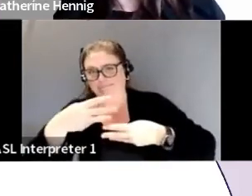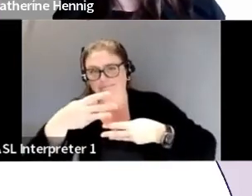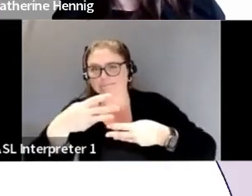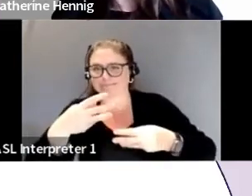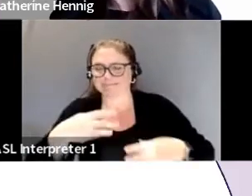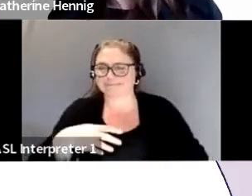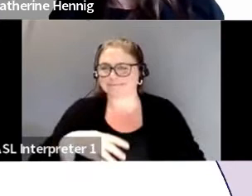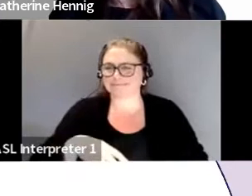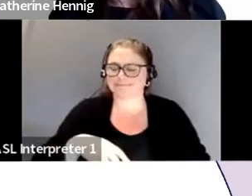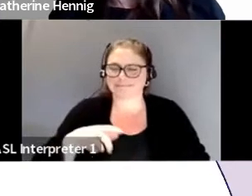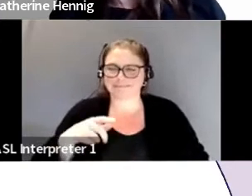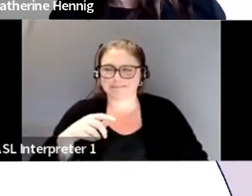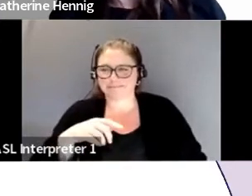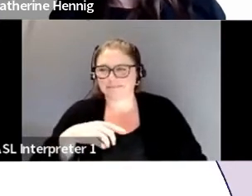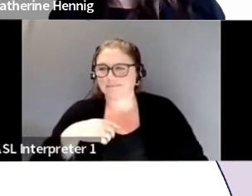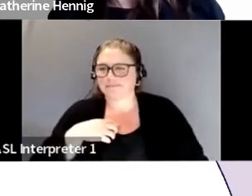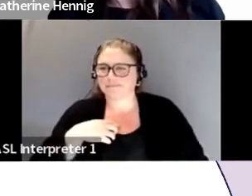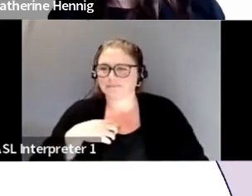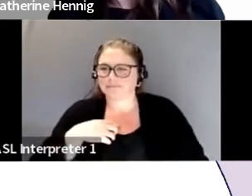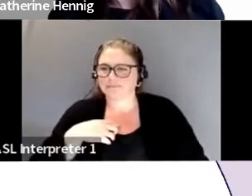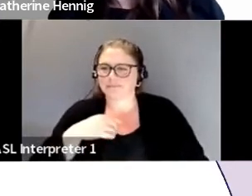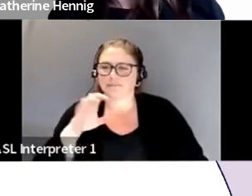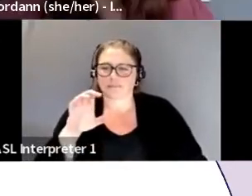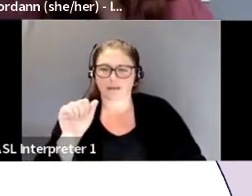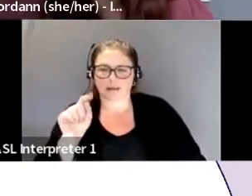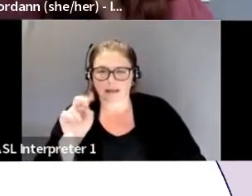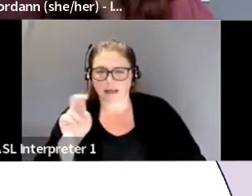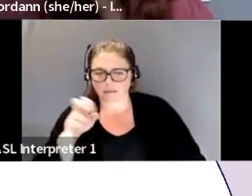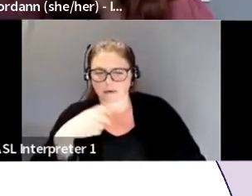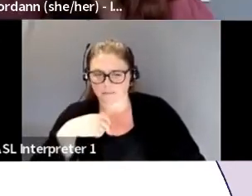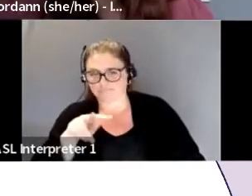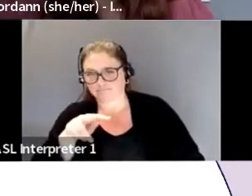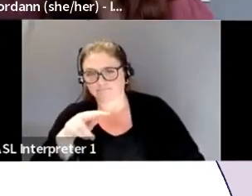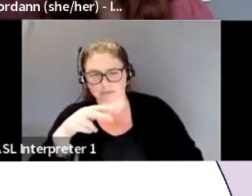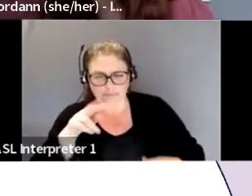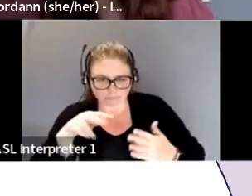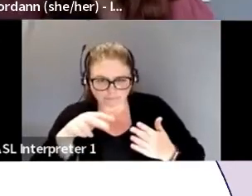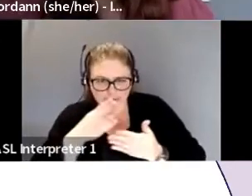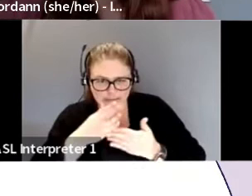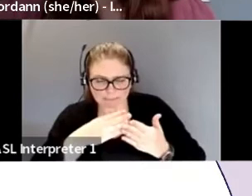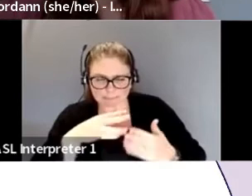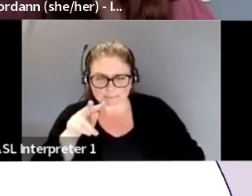questions. Just reading through them now. Okay.